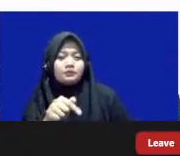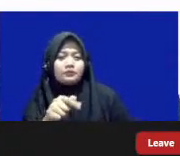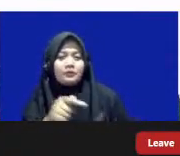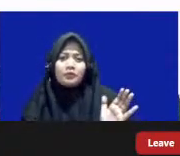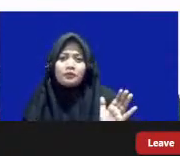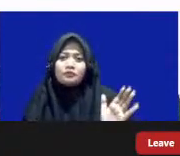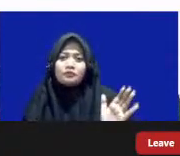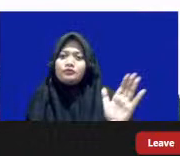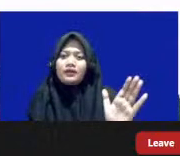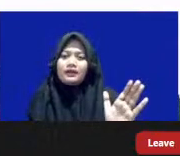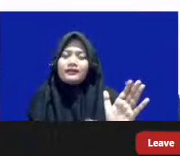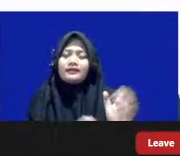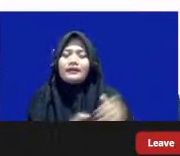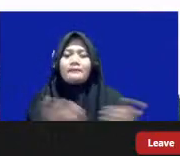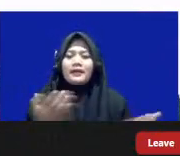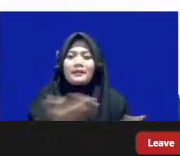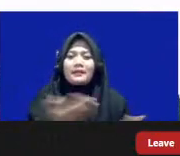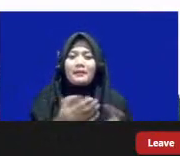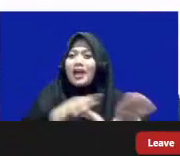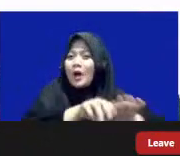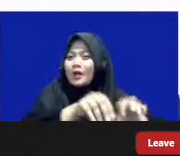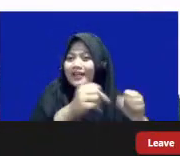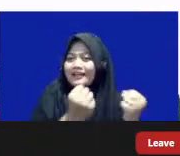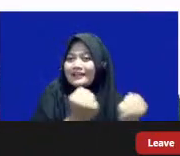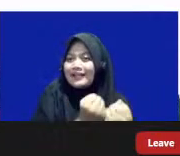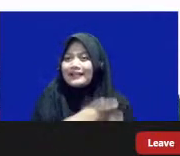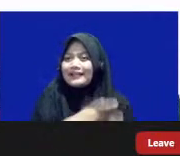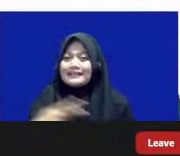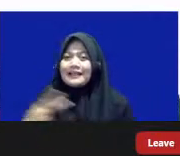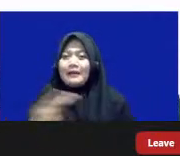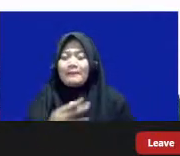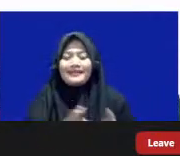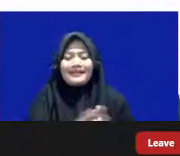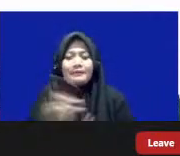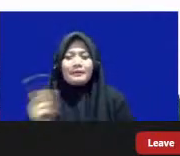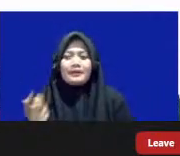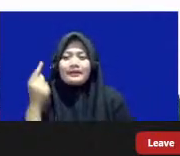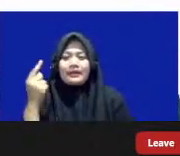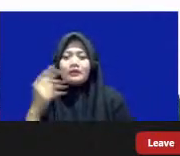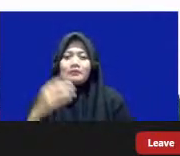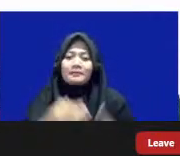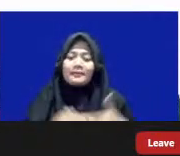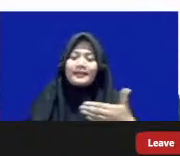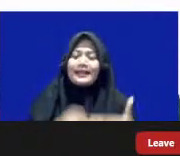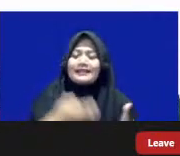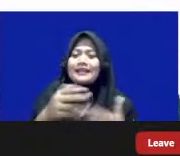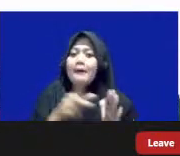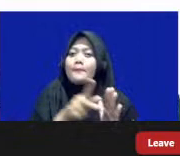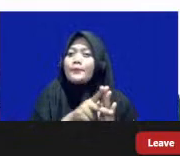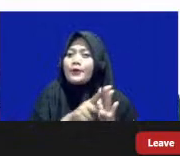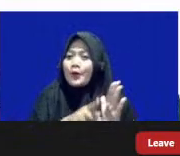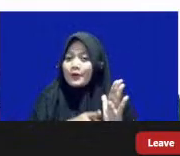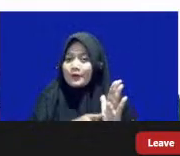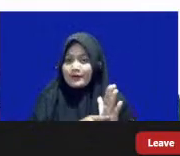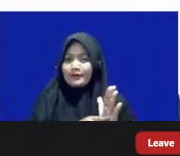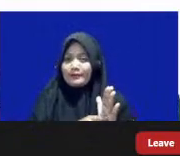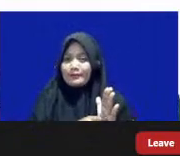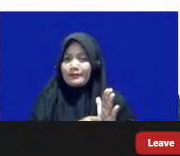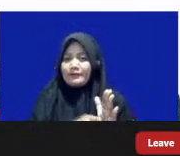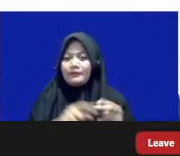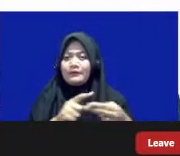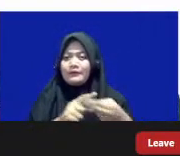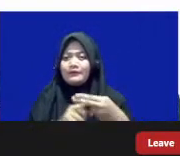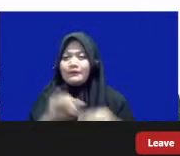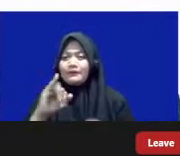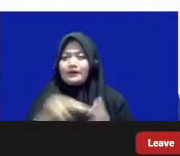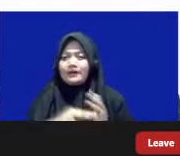is implementing one of the successful program focused on financing and the role of volunteer is very